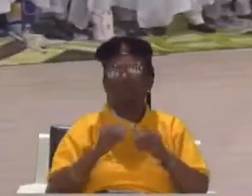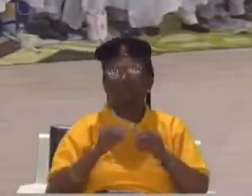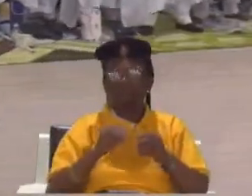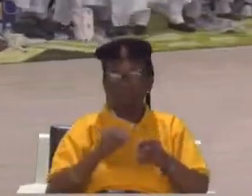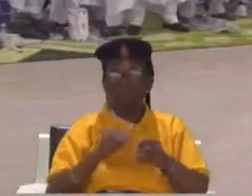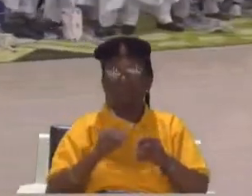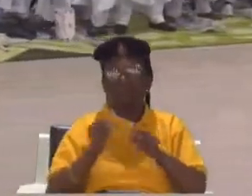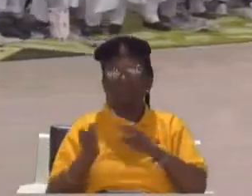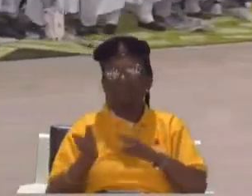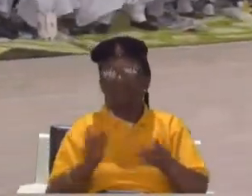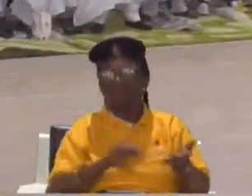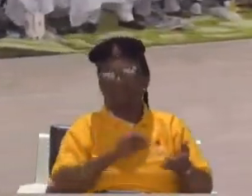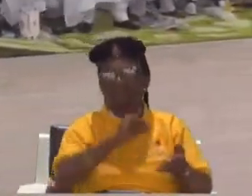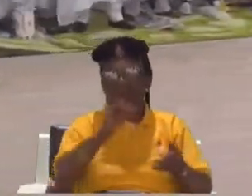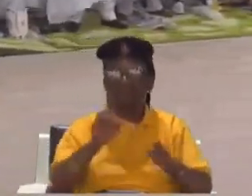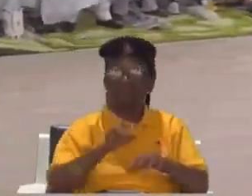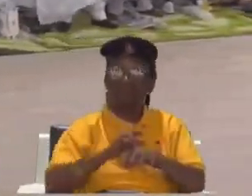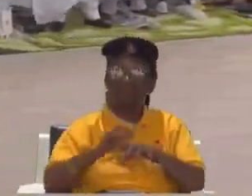deaths.